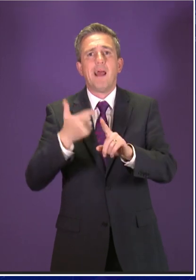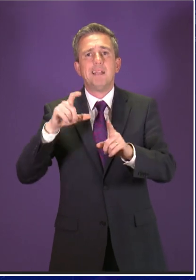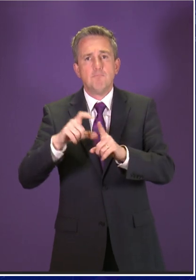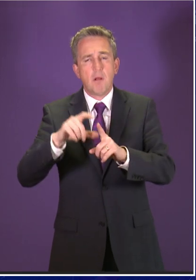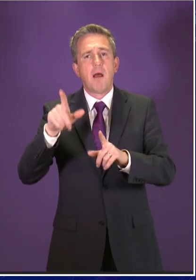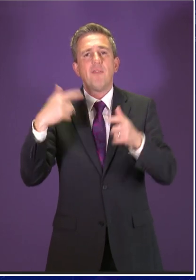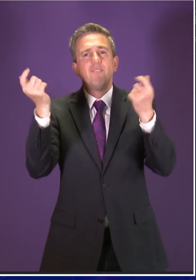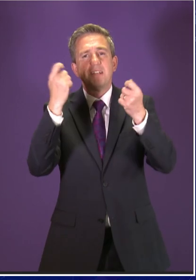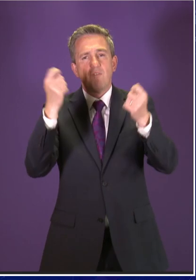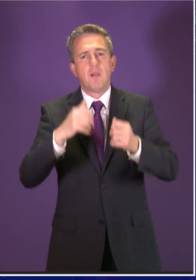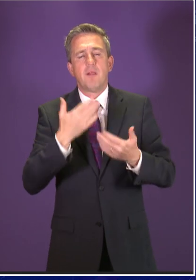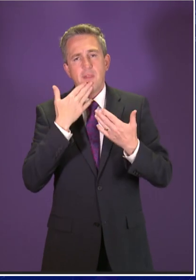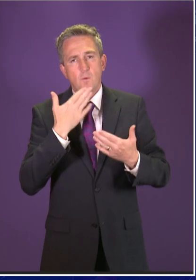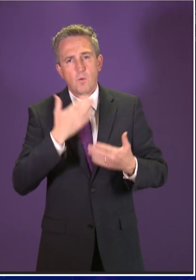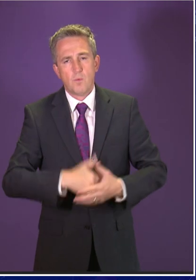festival. Thank you.